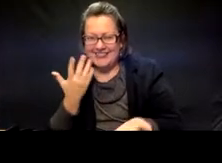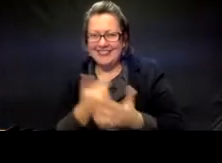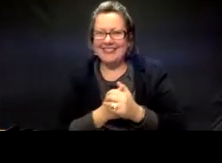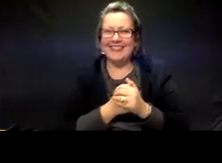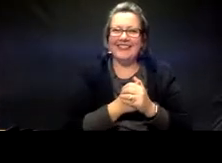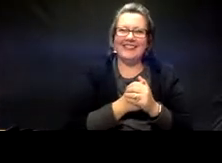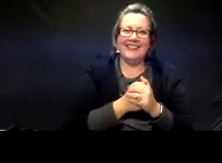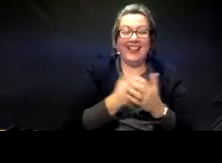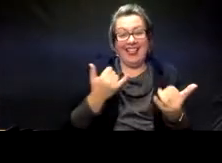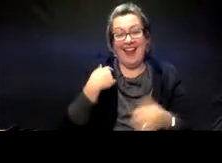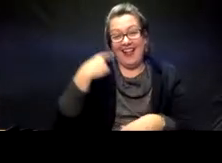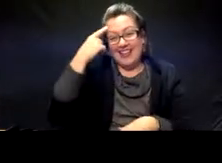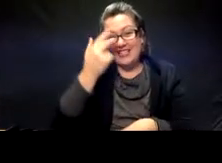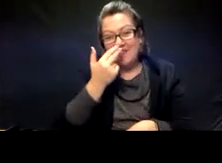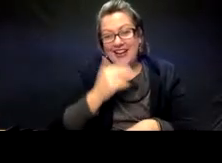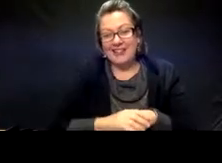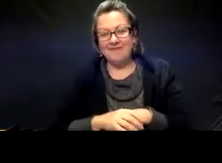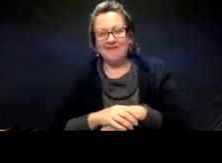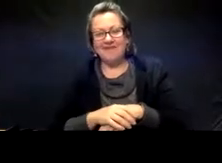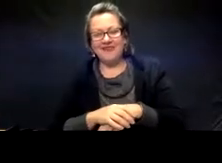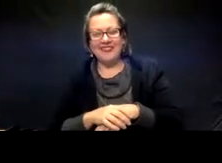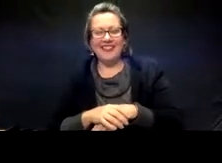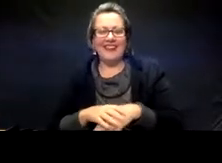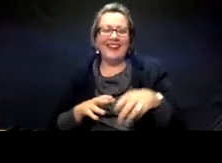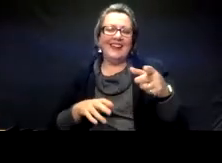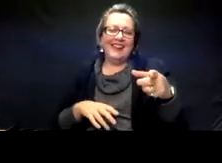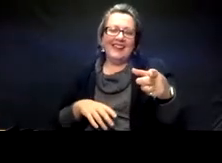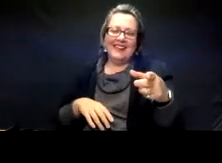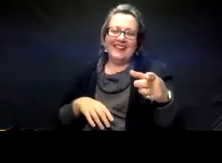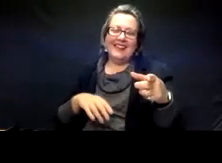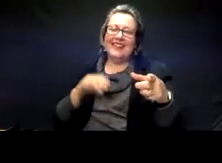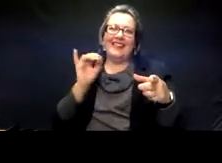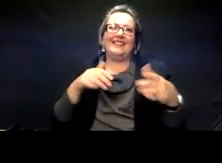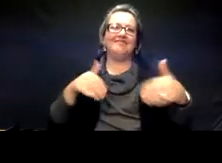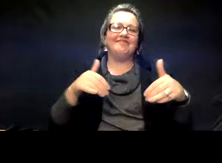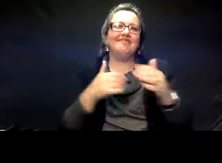and what is not an emergency, you know? And I think it's funny now.